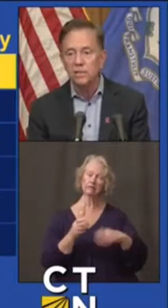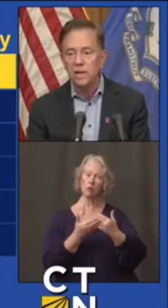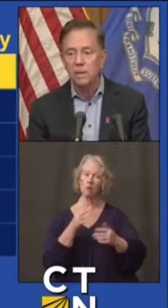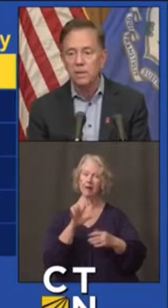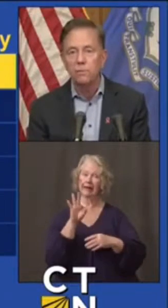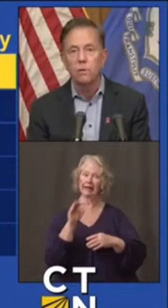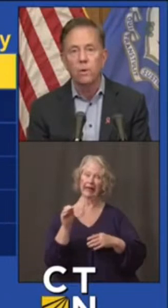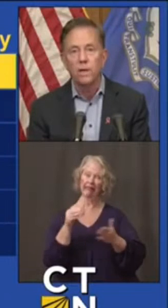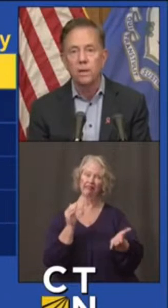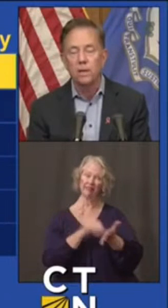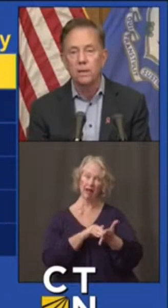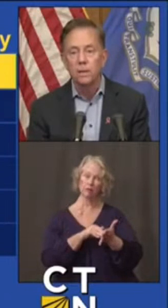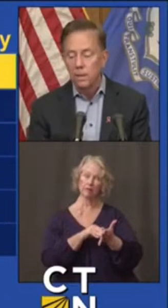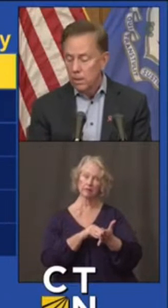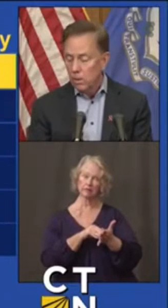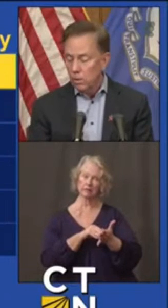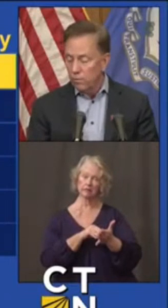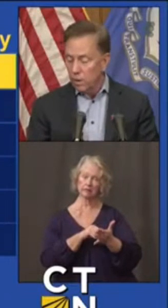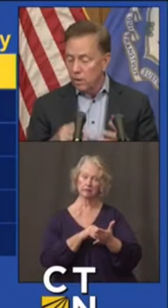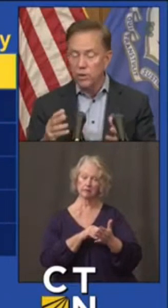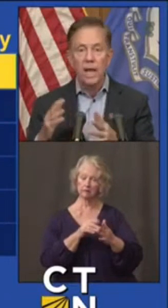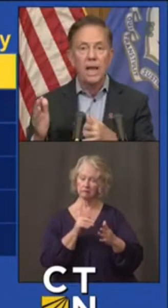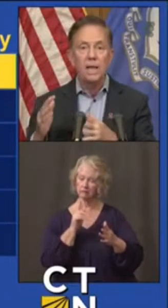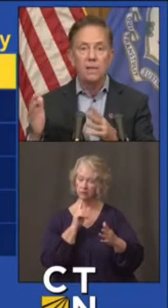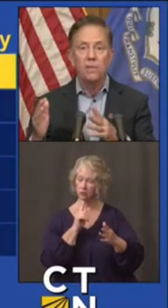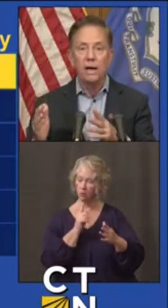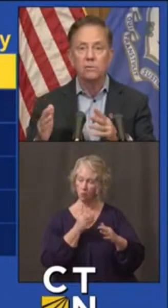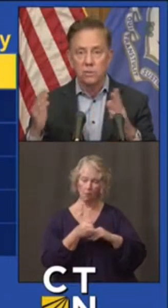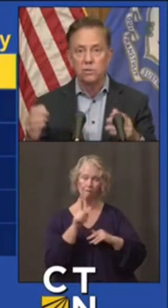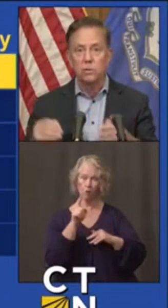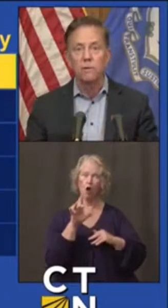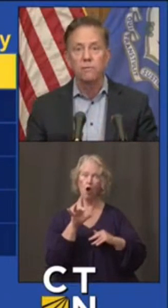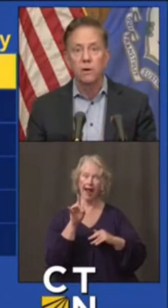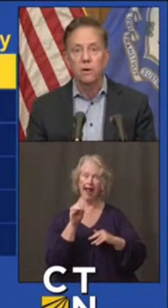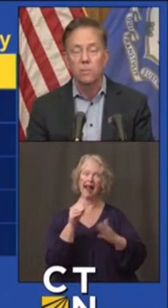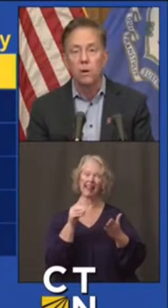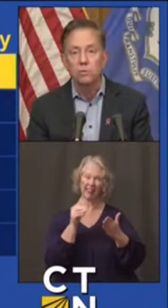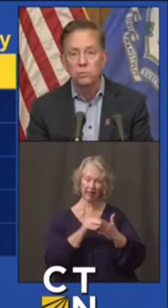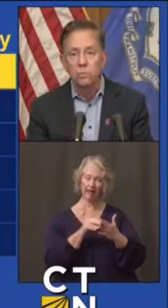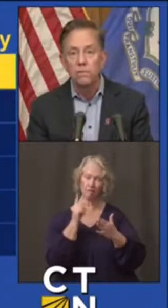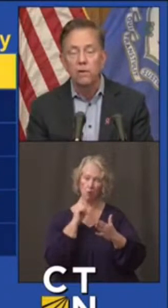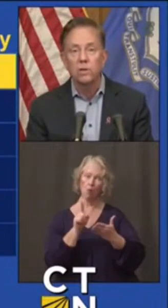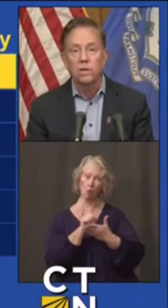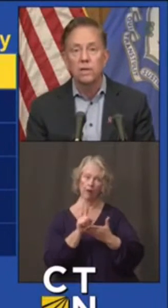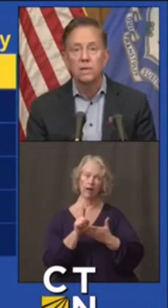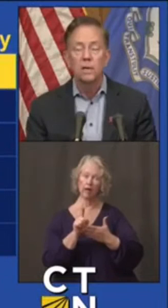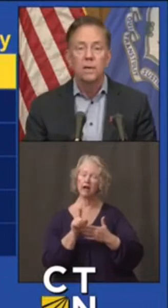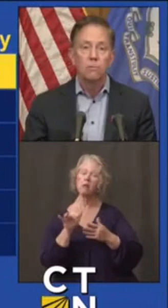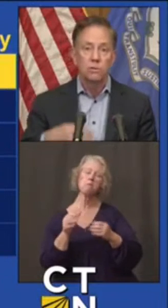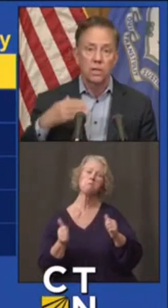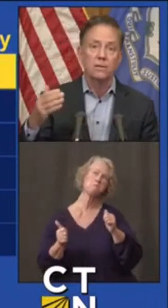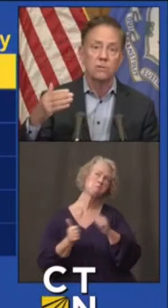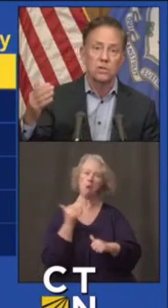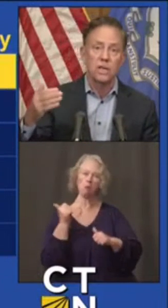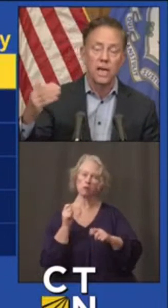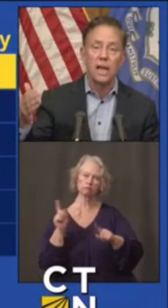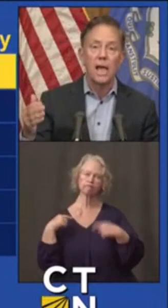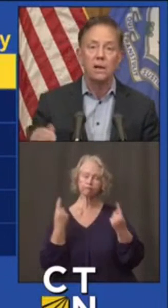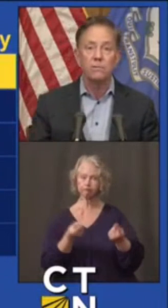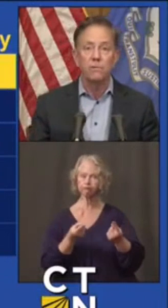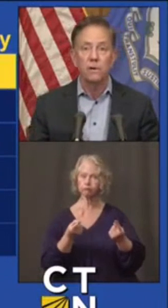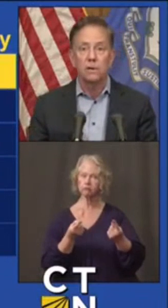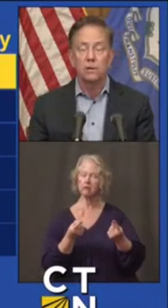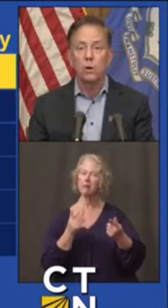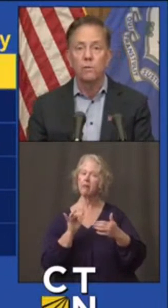That means for the week, over 180,000. So by far the most we've ever done, which allows us to get ahead